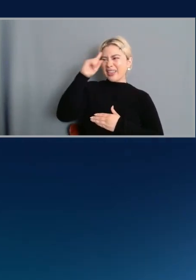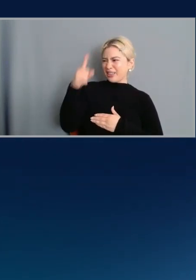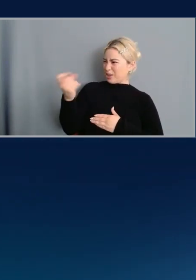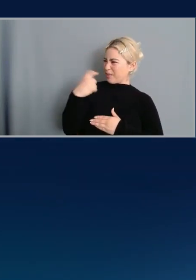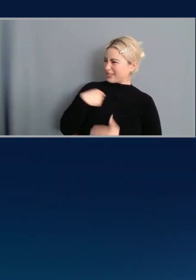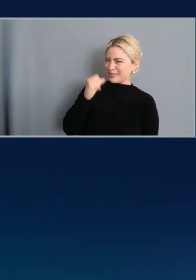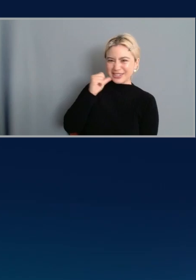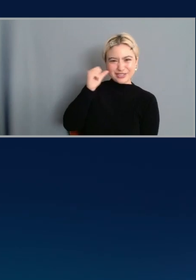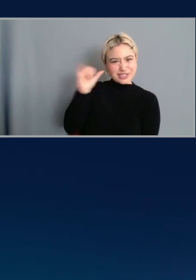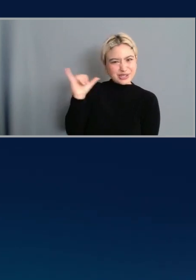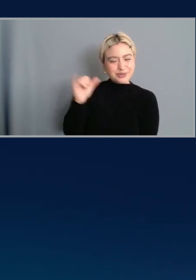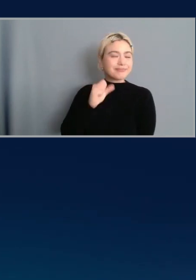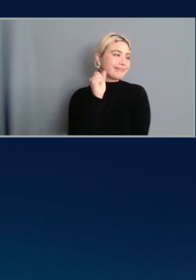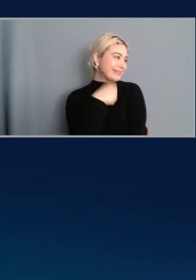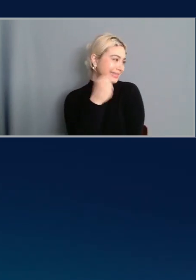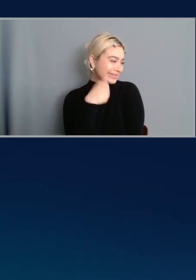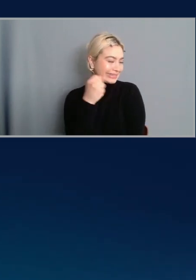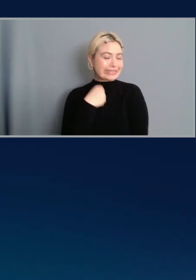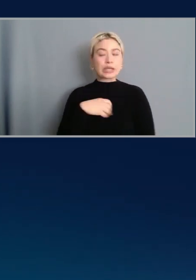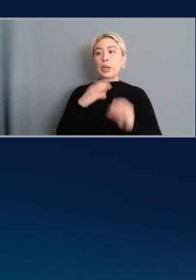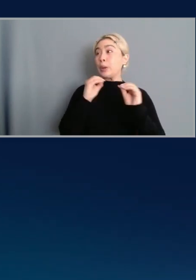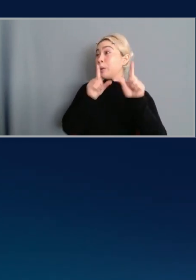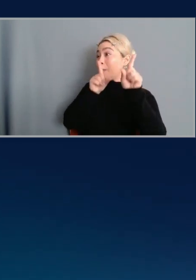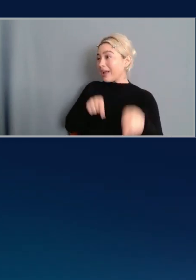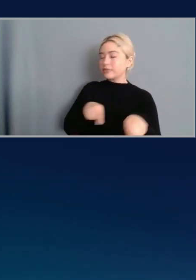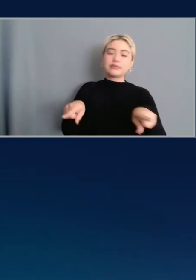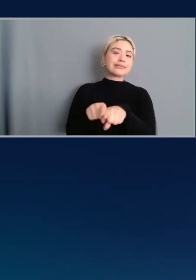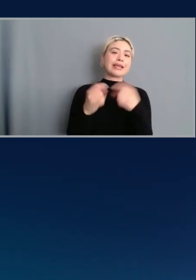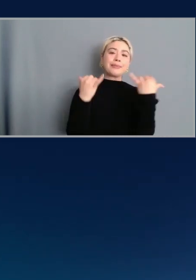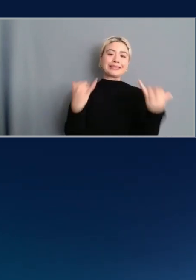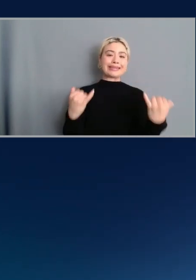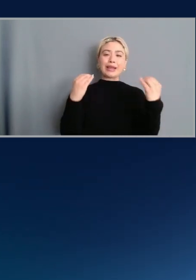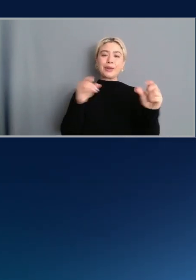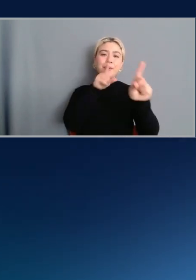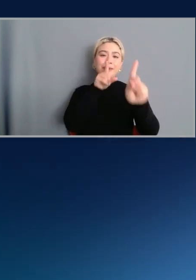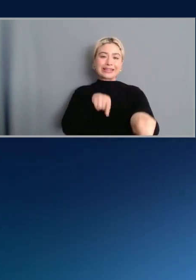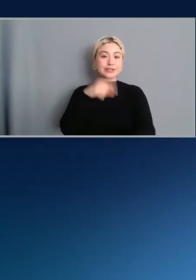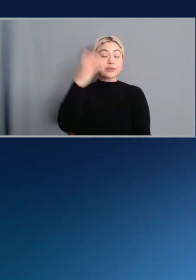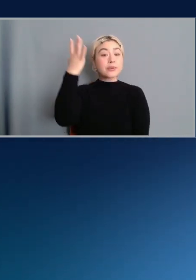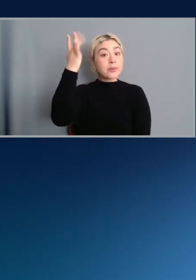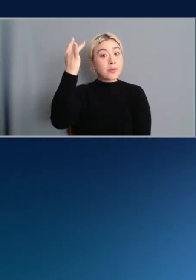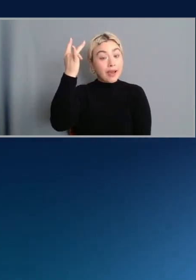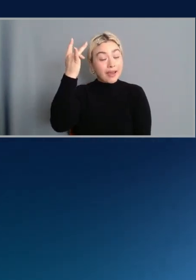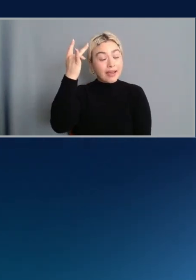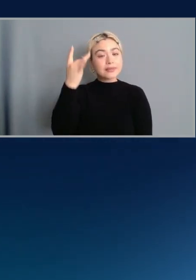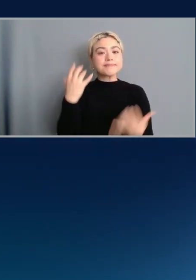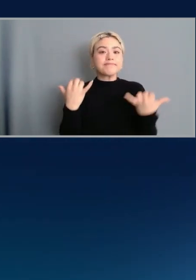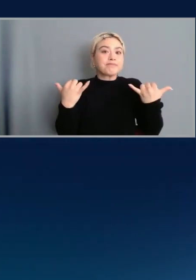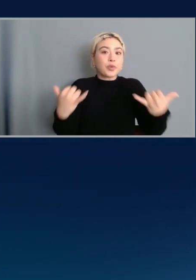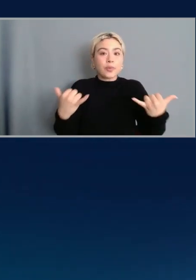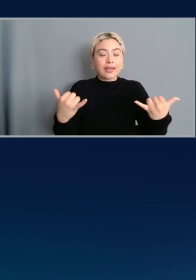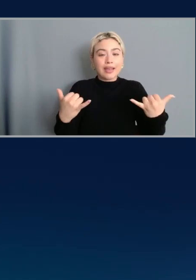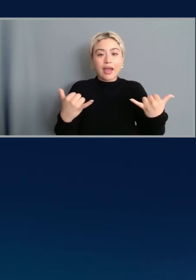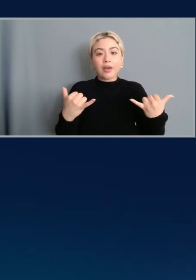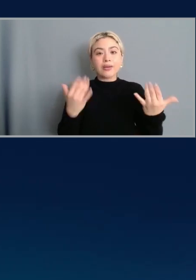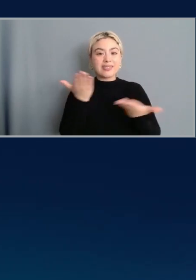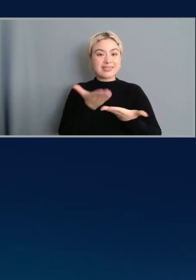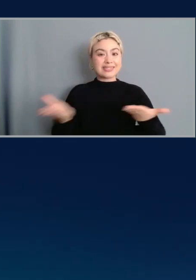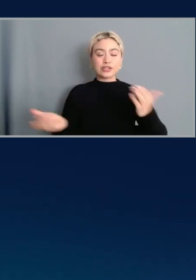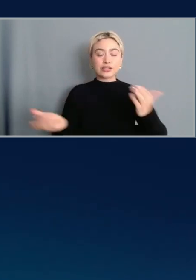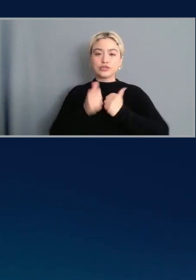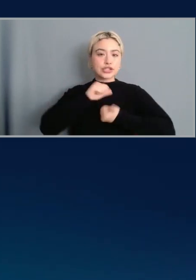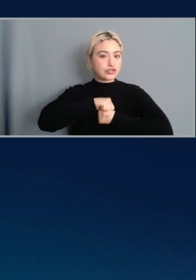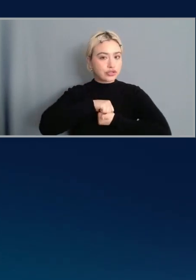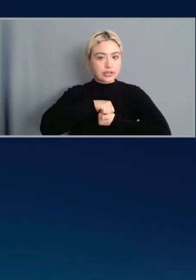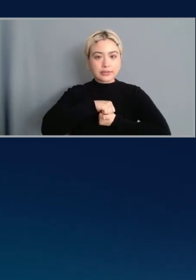still did not have that answer. Yeah. Today also I don't have, because we are in a time when things are changing